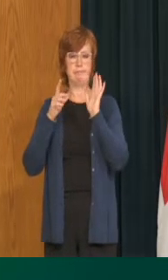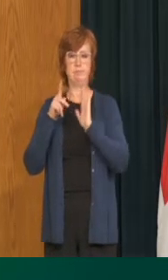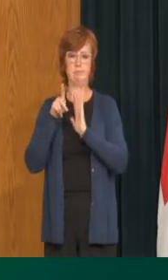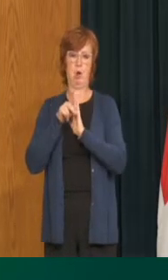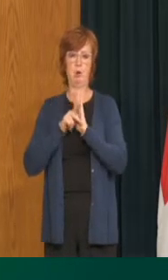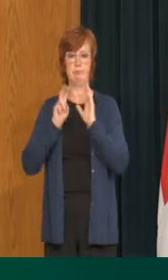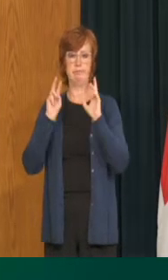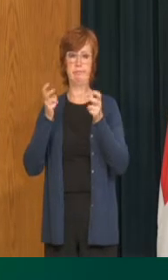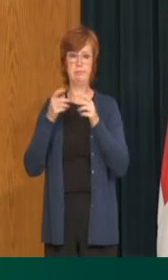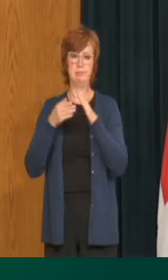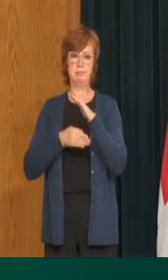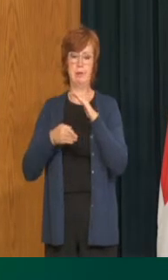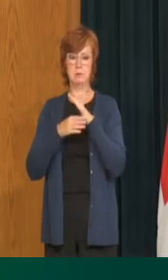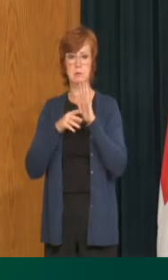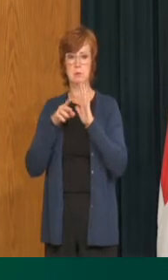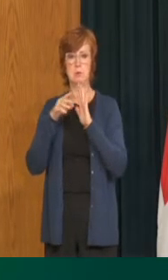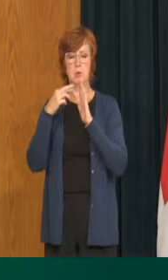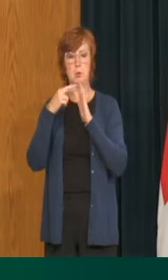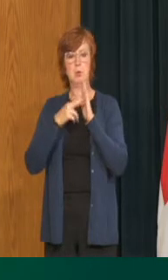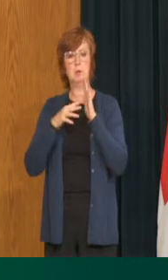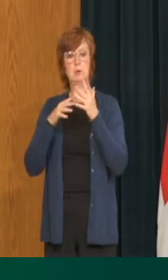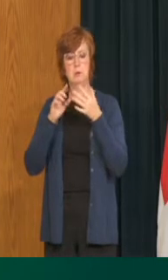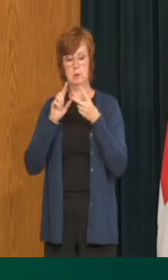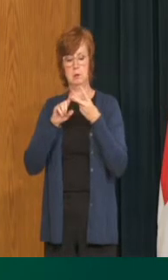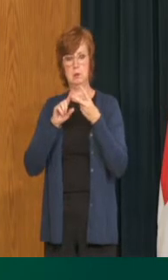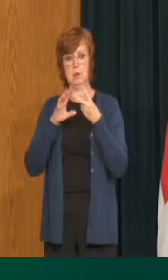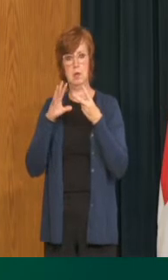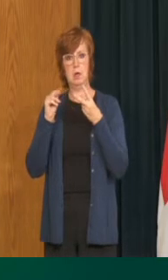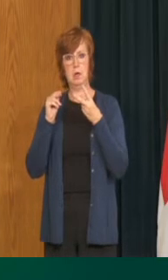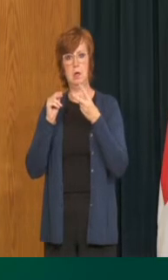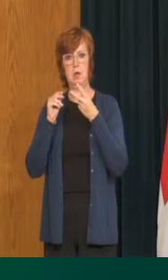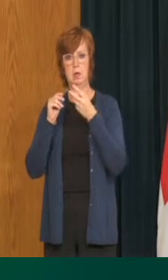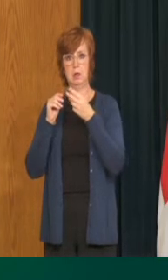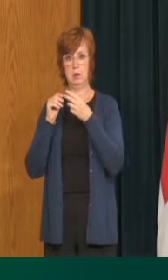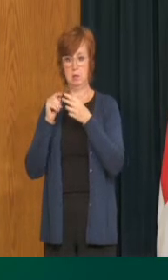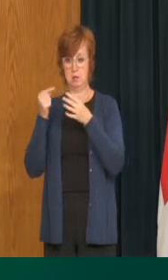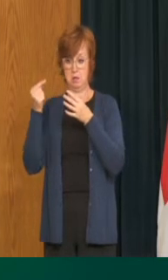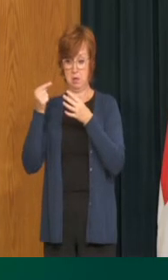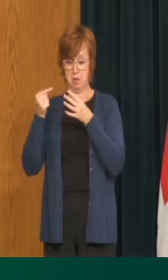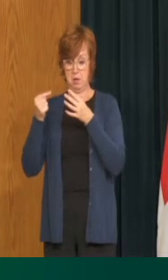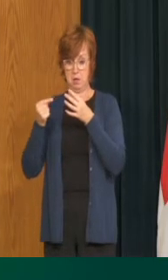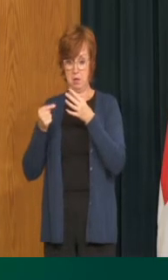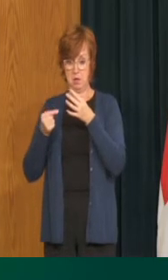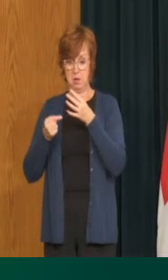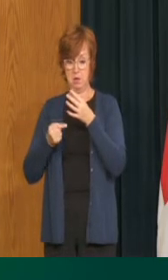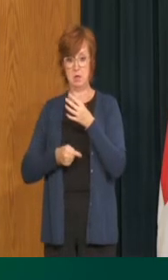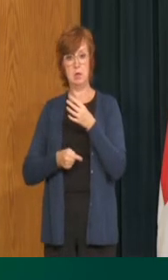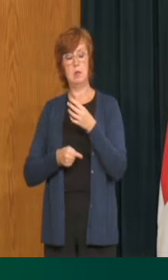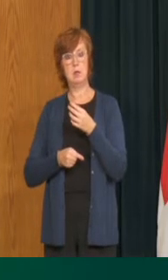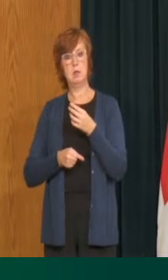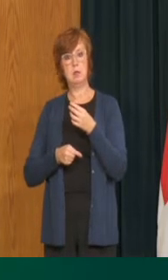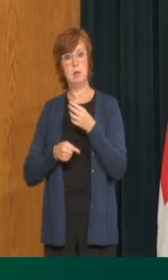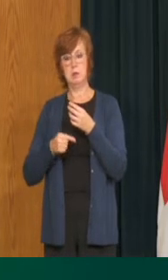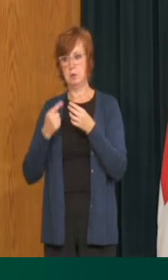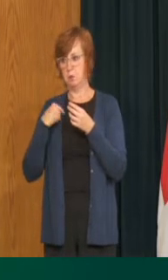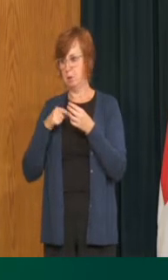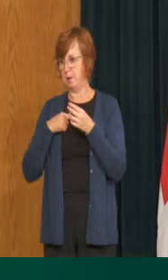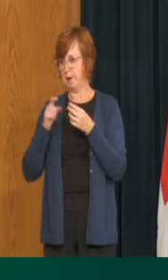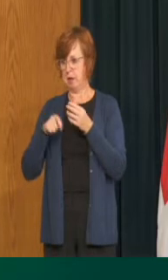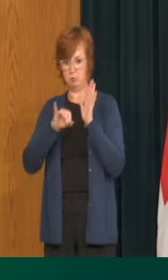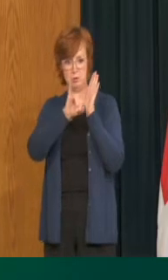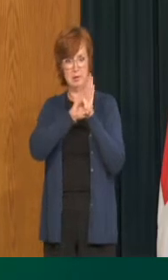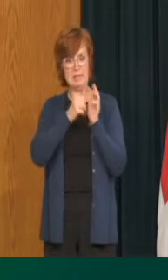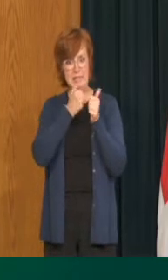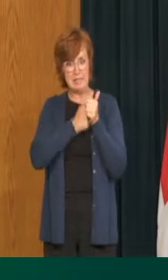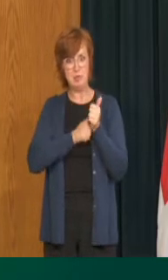our divisional operational plans in place that go down to the very granular level of each individual school. And I